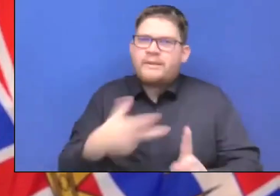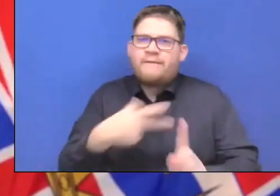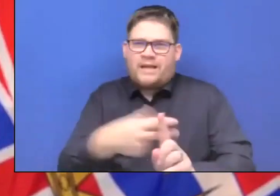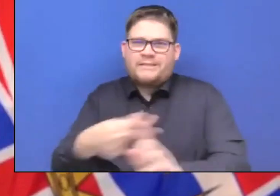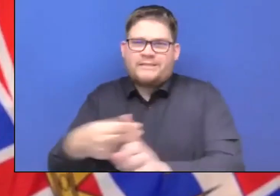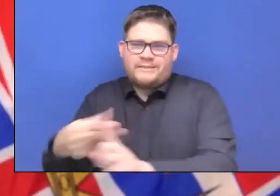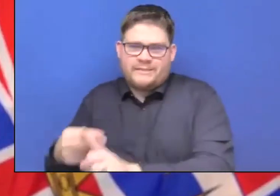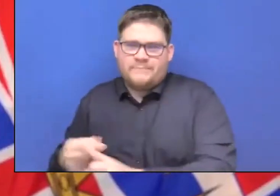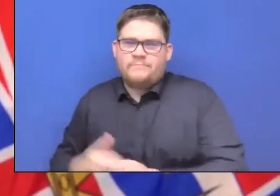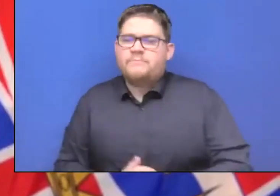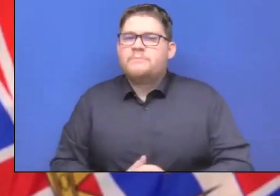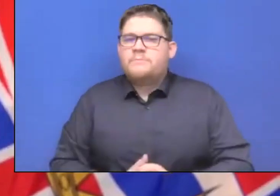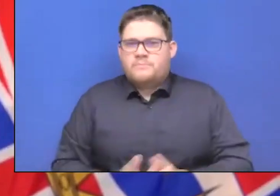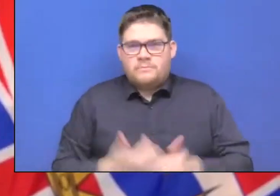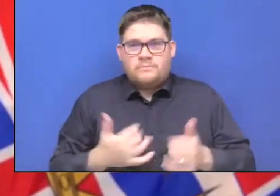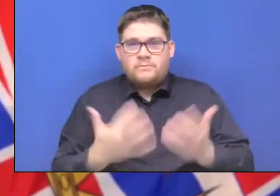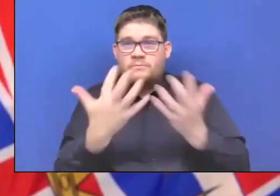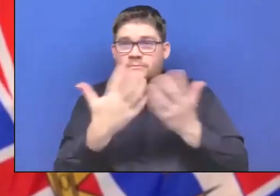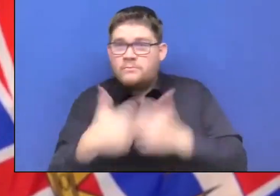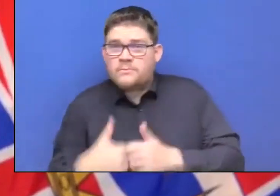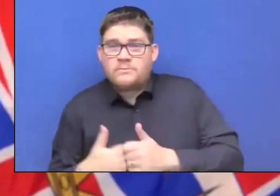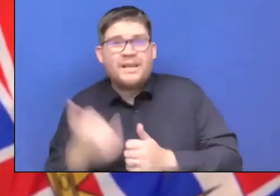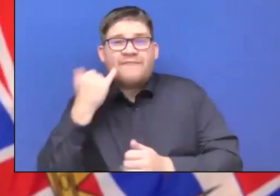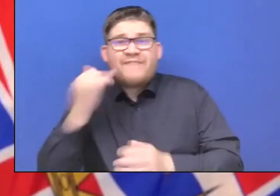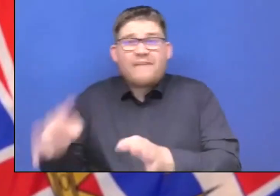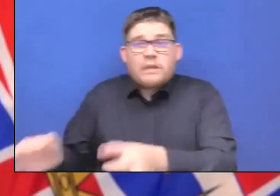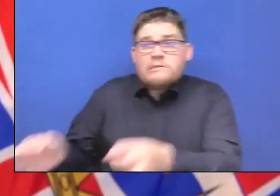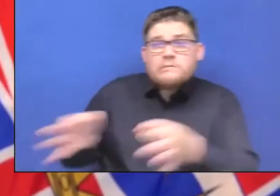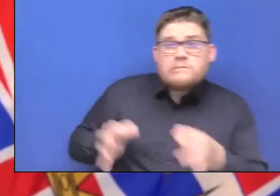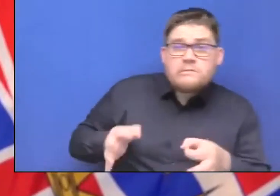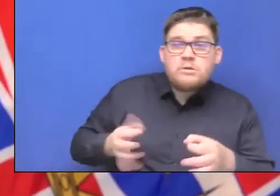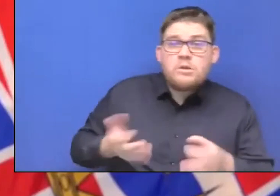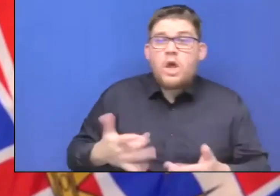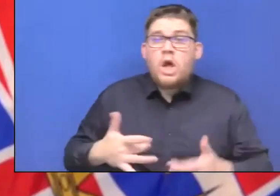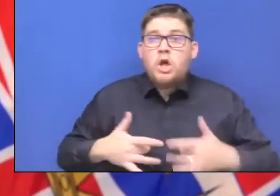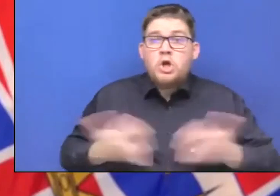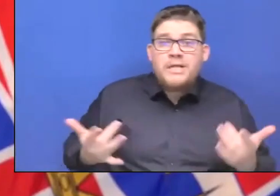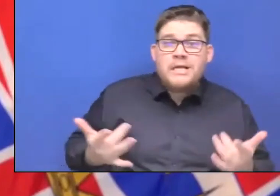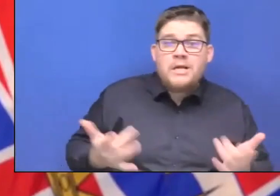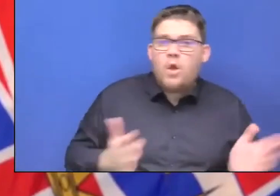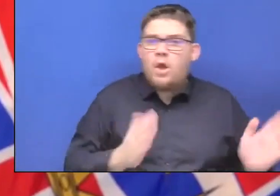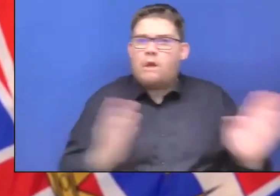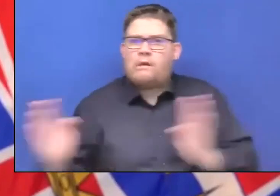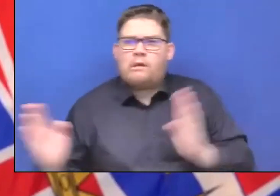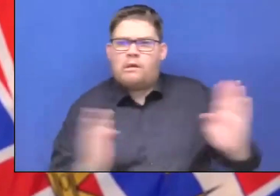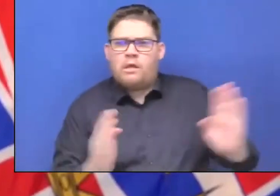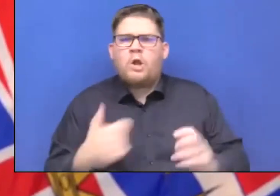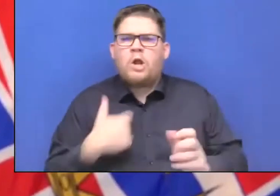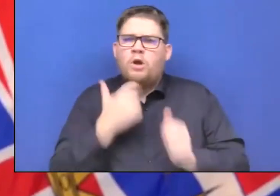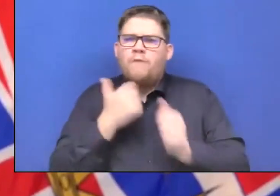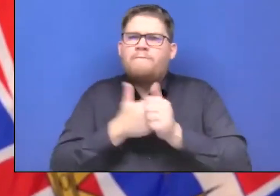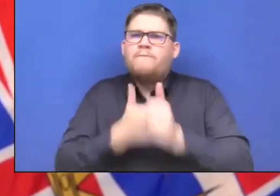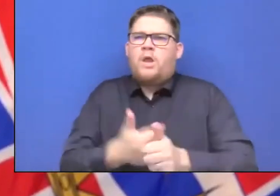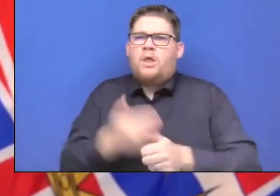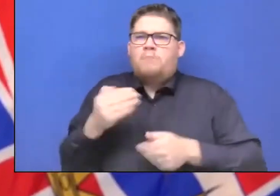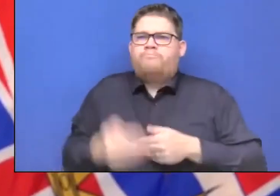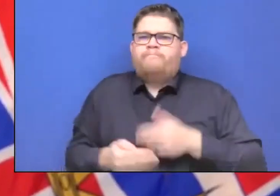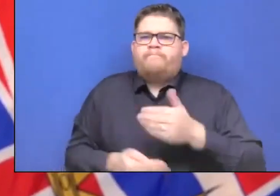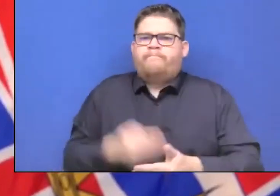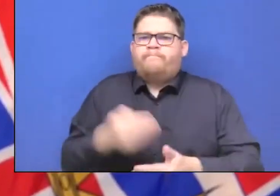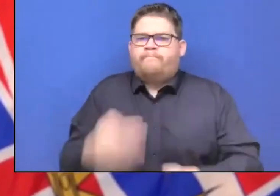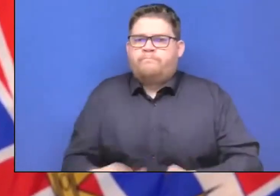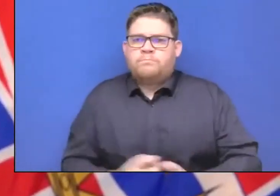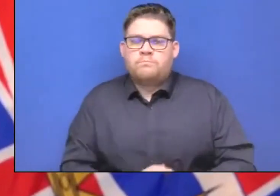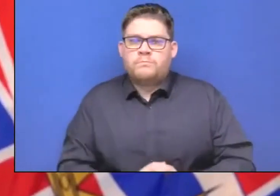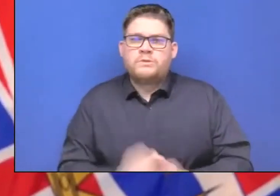in January. We can bring them forward. So we will plan. That's when I said a paced program. We will plan our capacity.